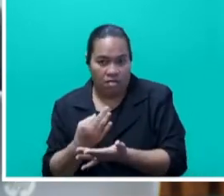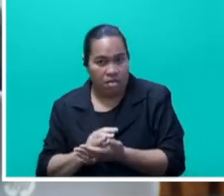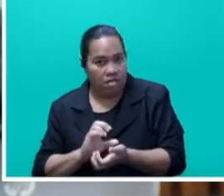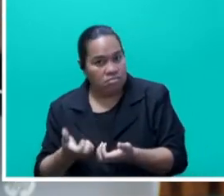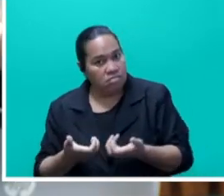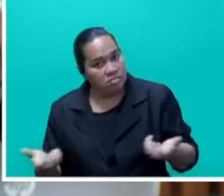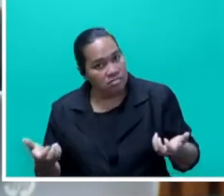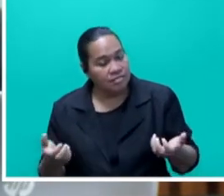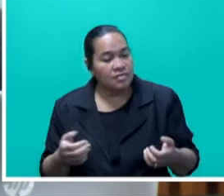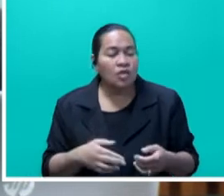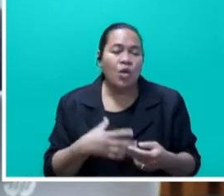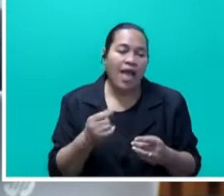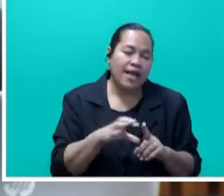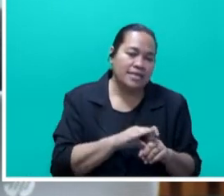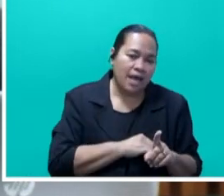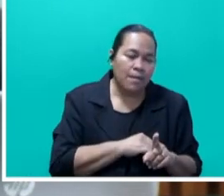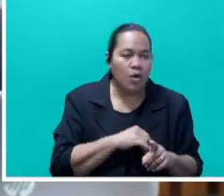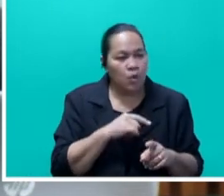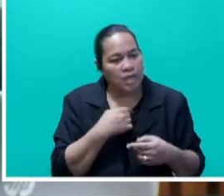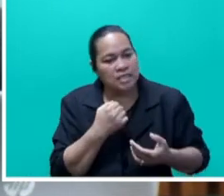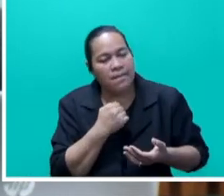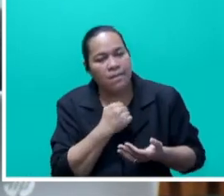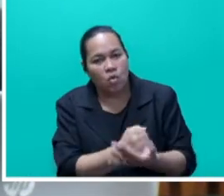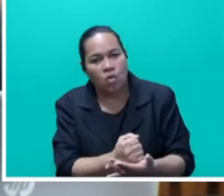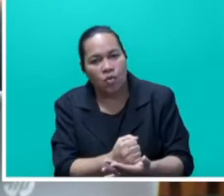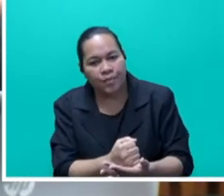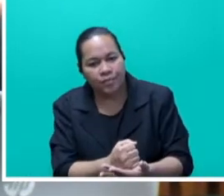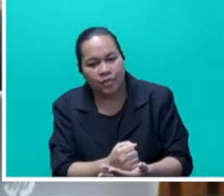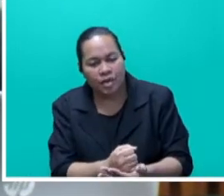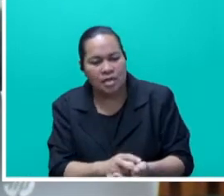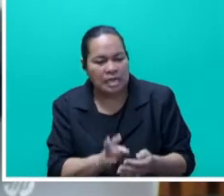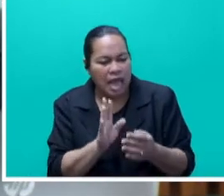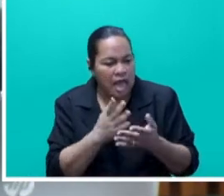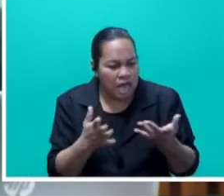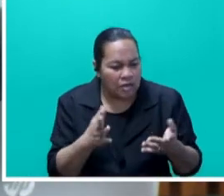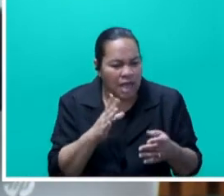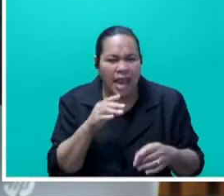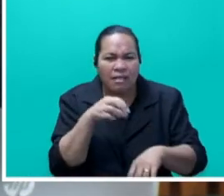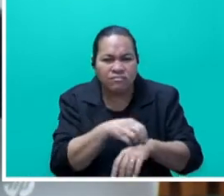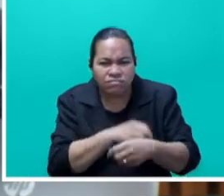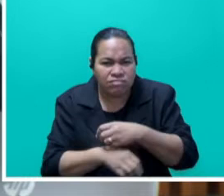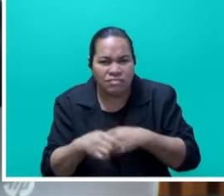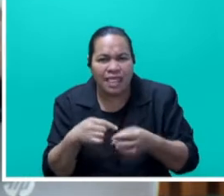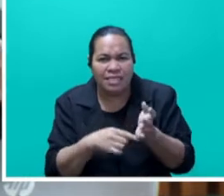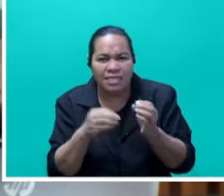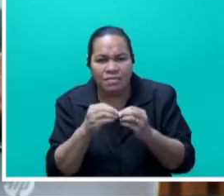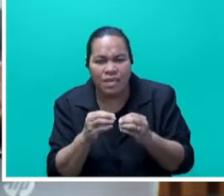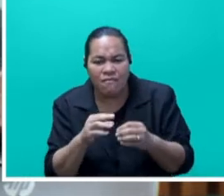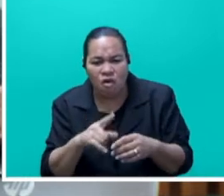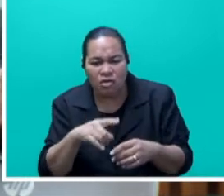Mr. Speaker. So, for example, support towards eradicating brucellosis and TB. So, on top of